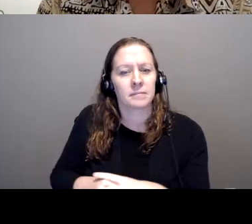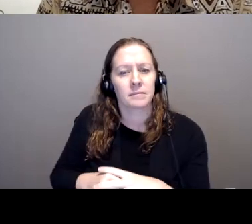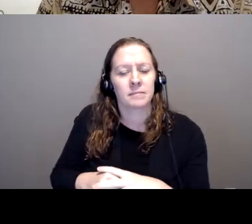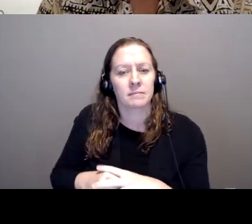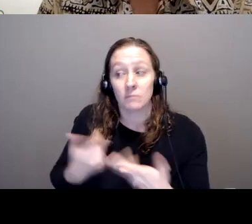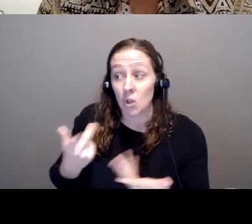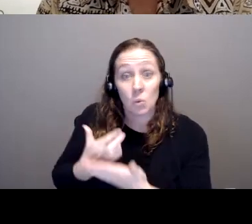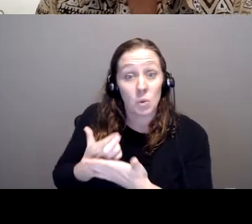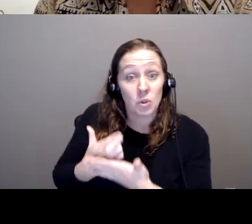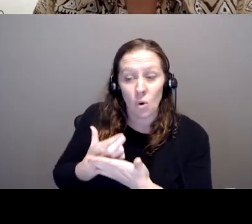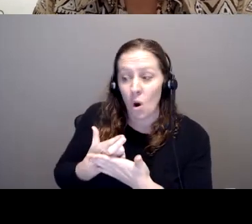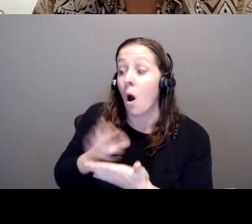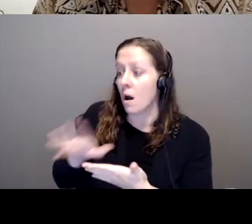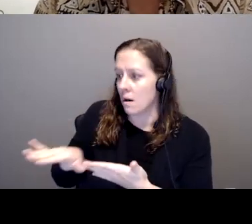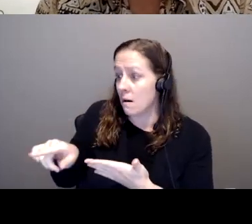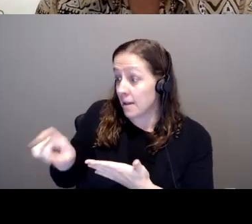resources that we can refer them to.